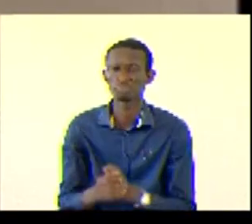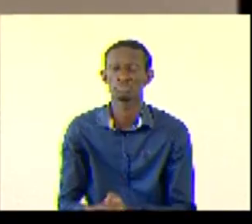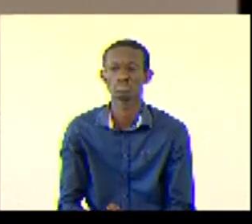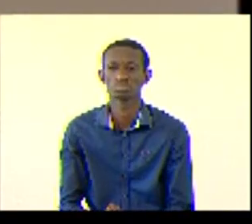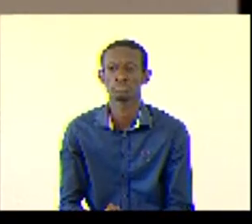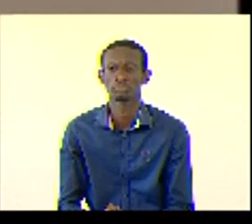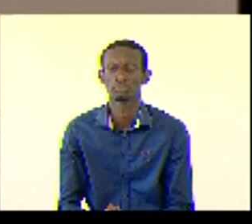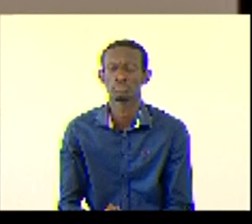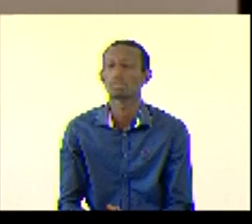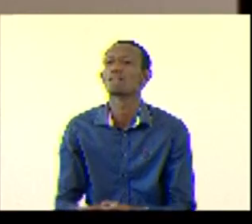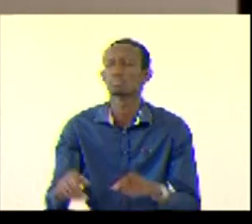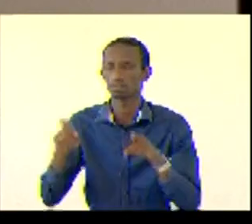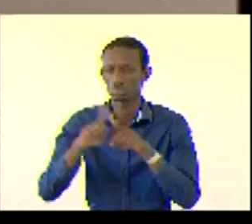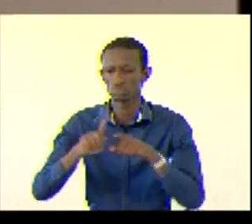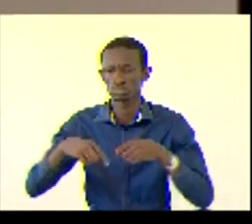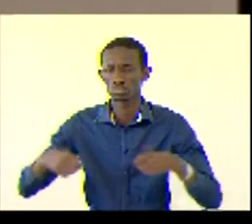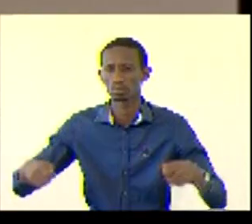as the reaction